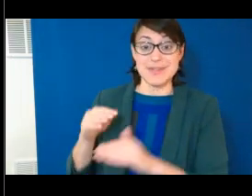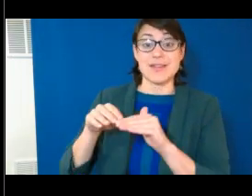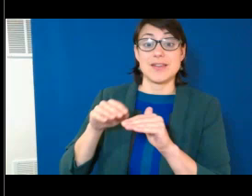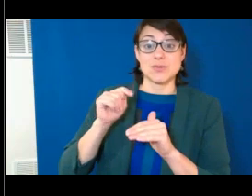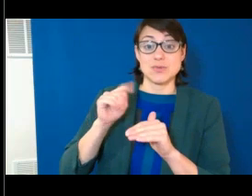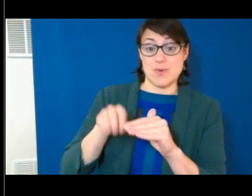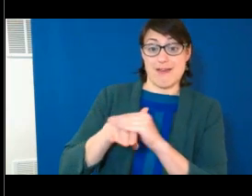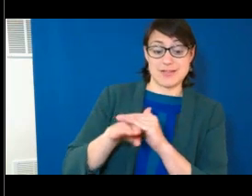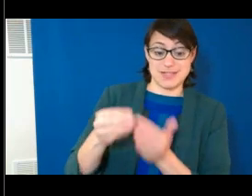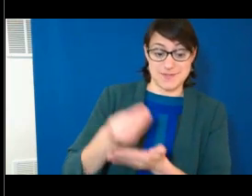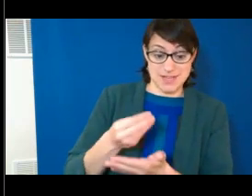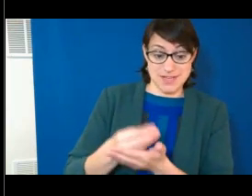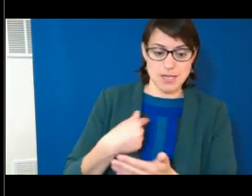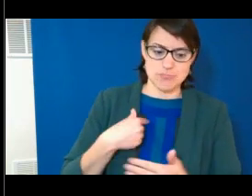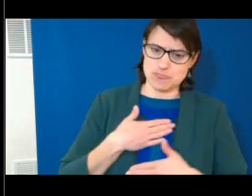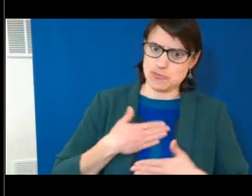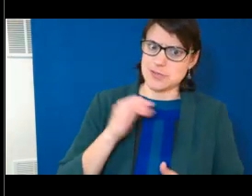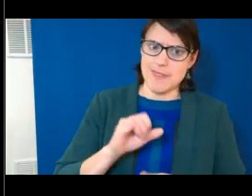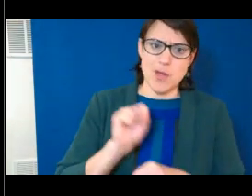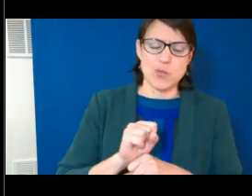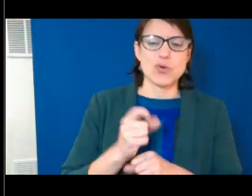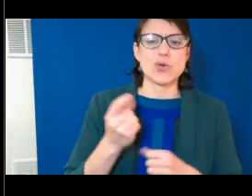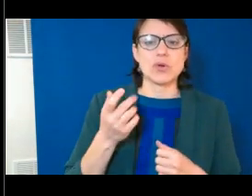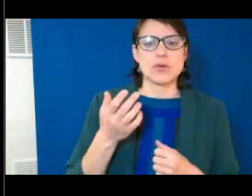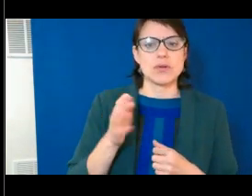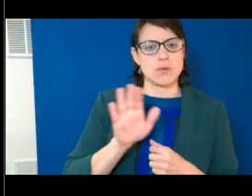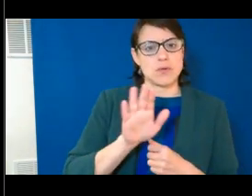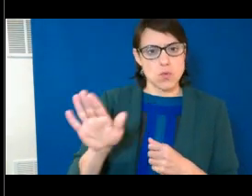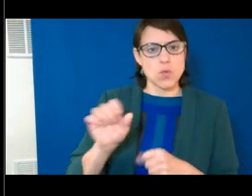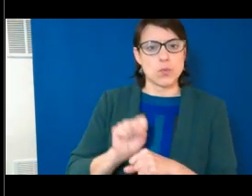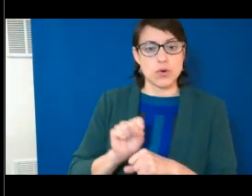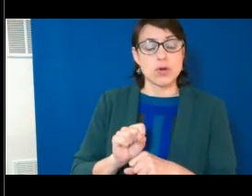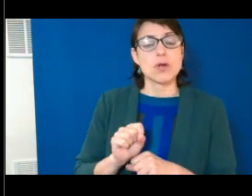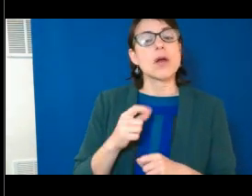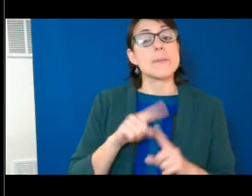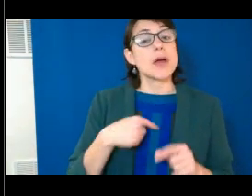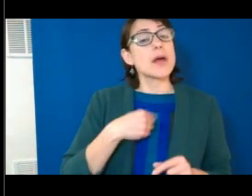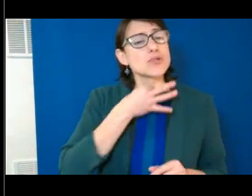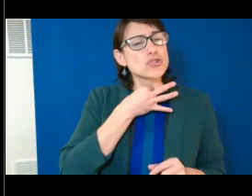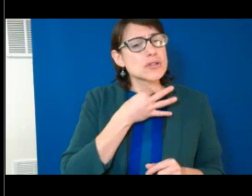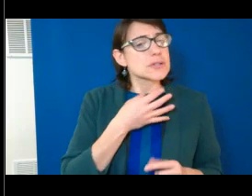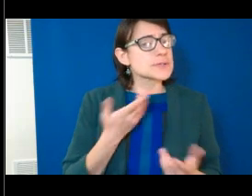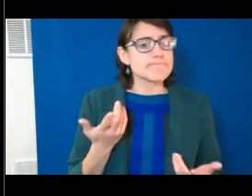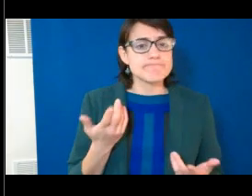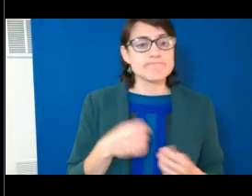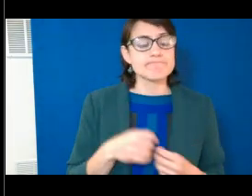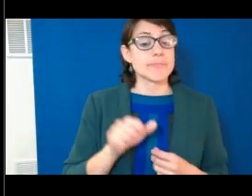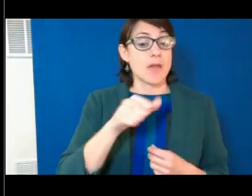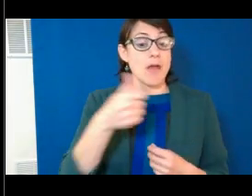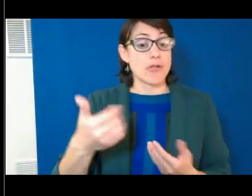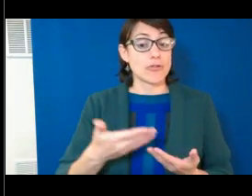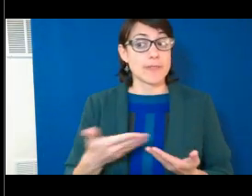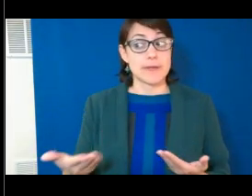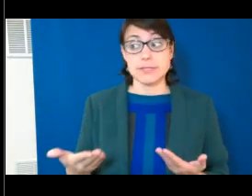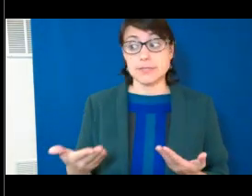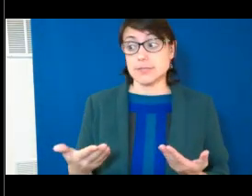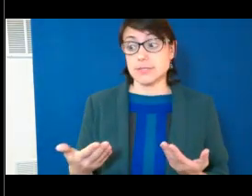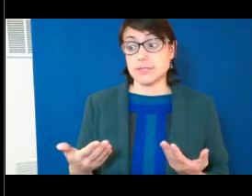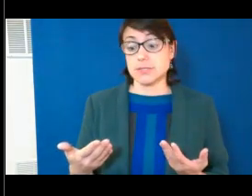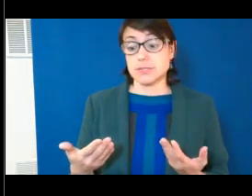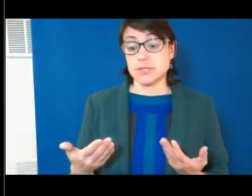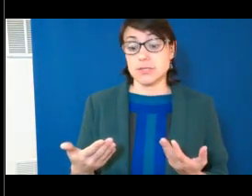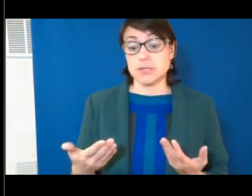that work and what you're doing. I'm curious though, are there other things that the foundation or others are doing to